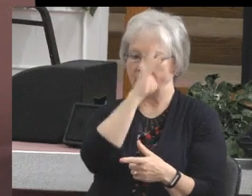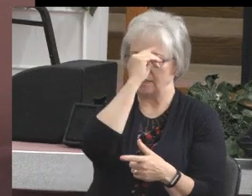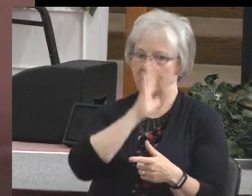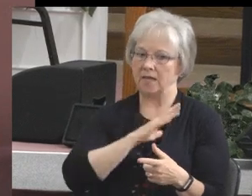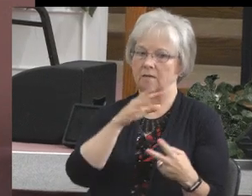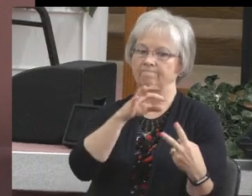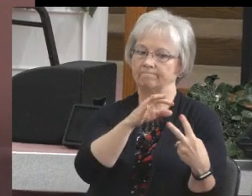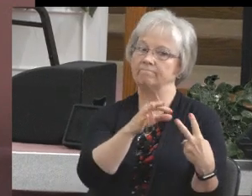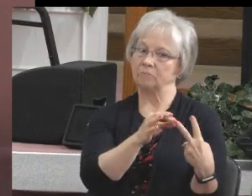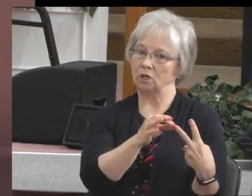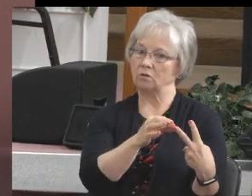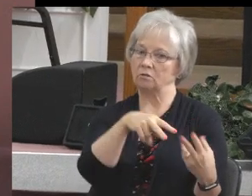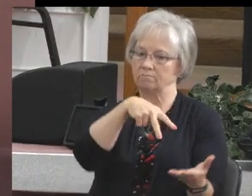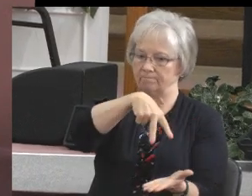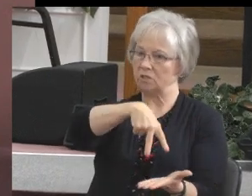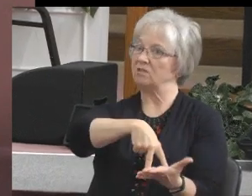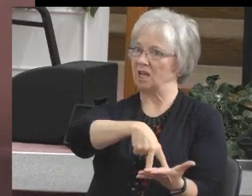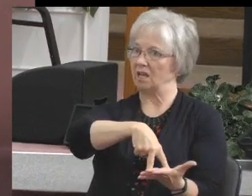linked